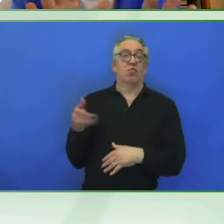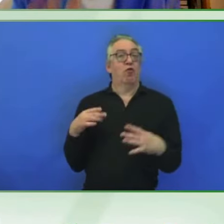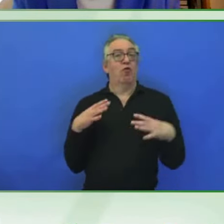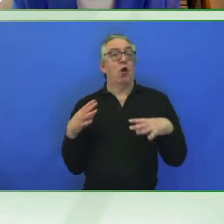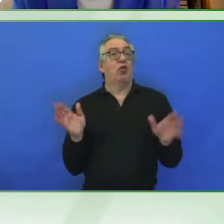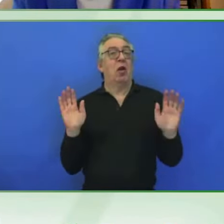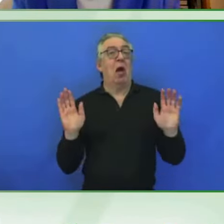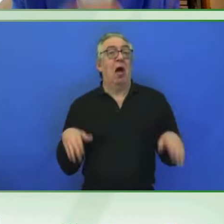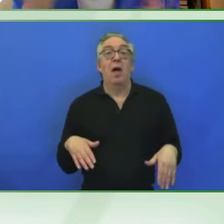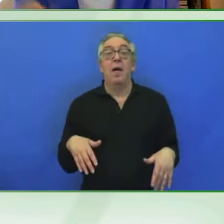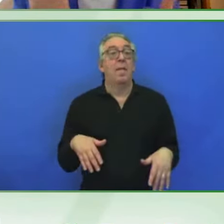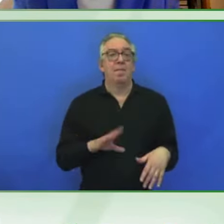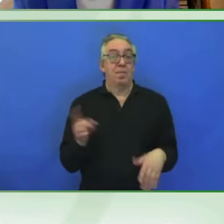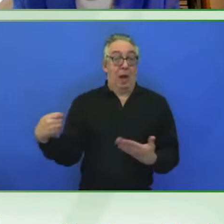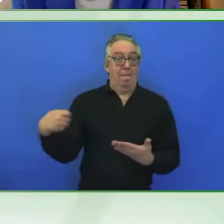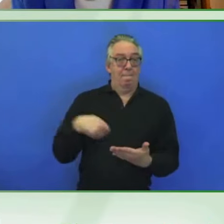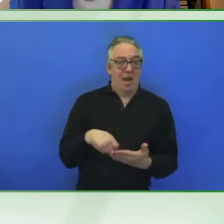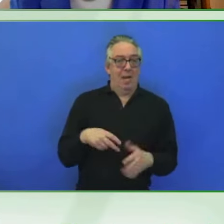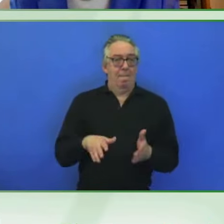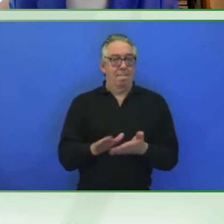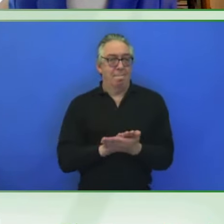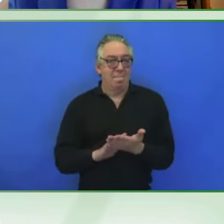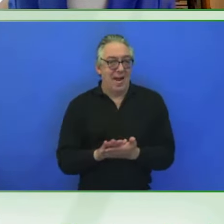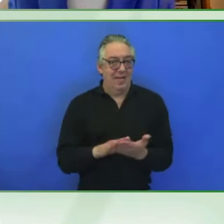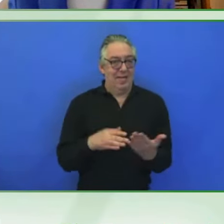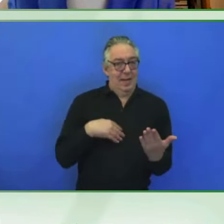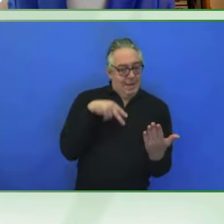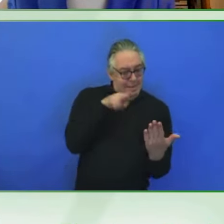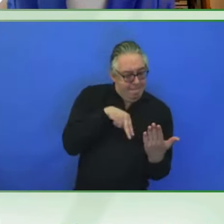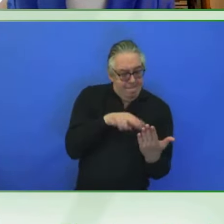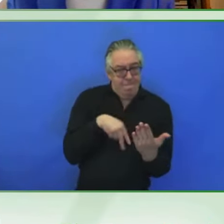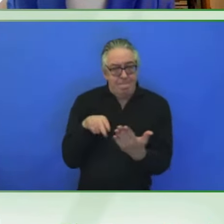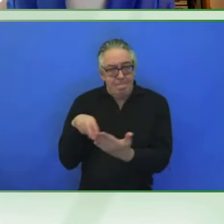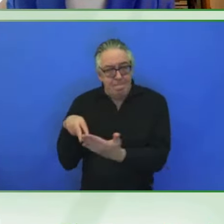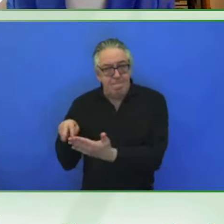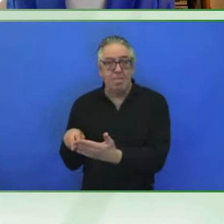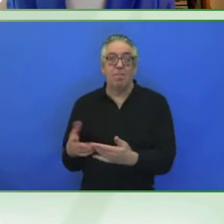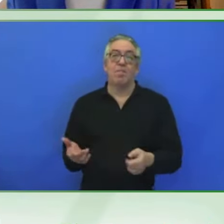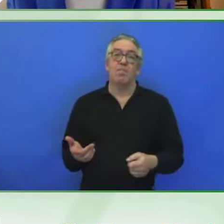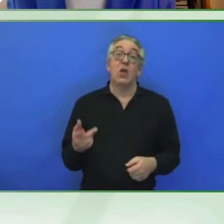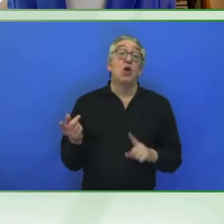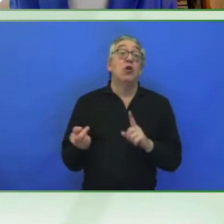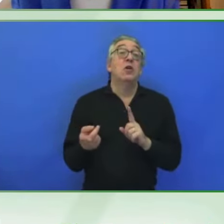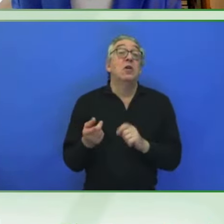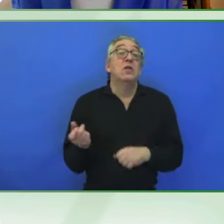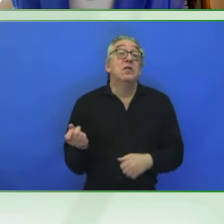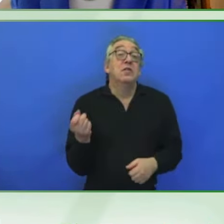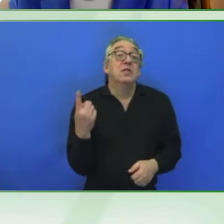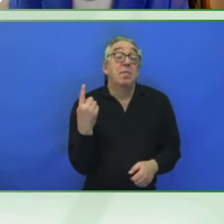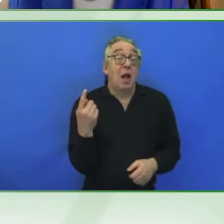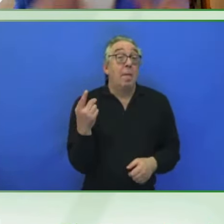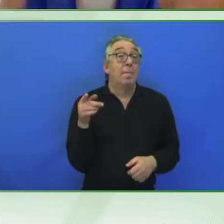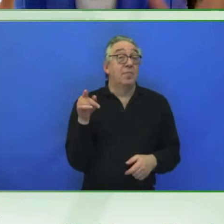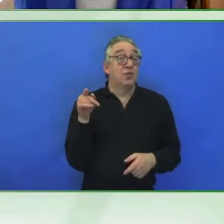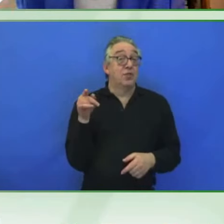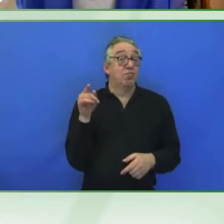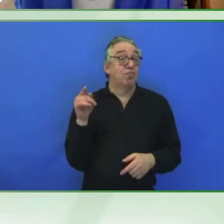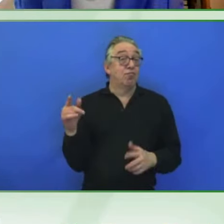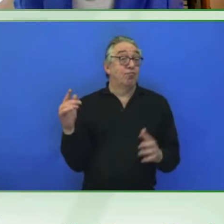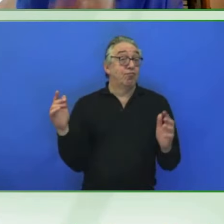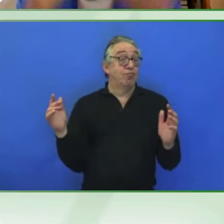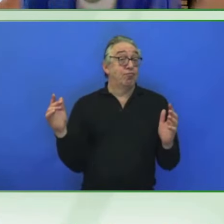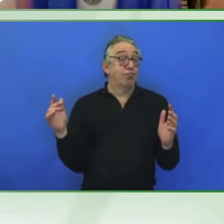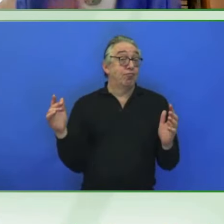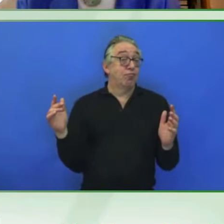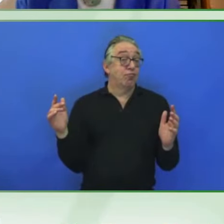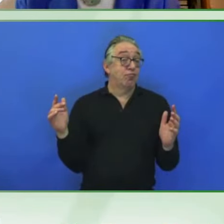some situation, but you try to mitigate it as best as you can. So the short answer is, this next